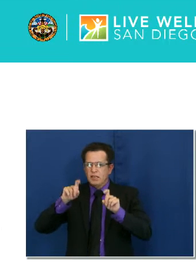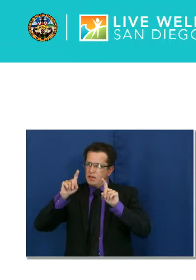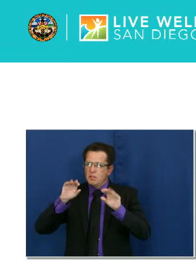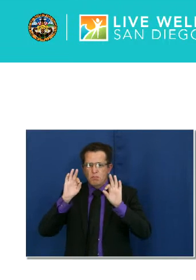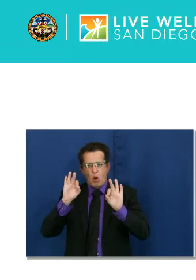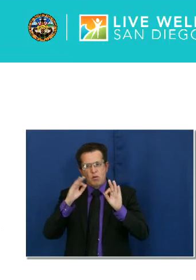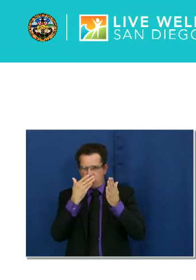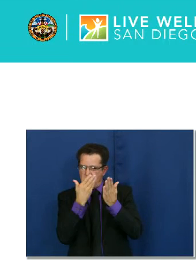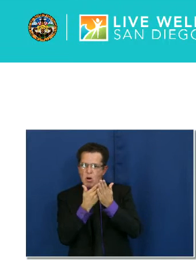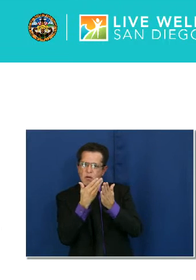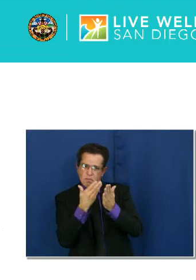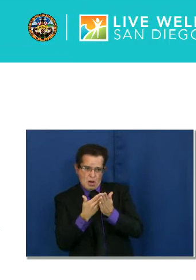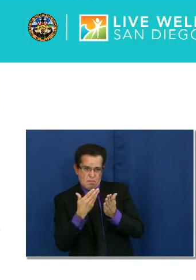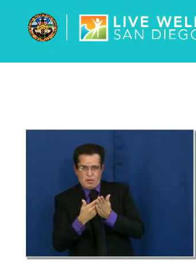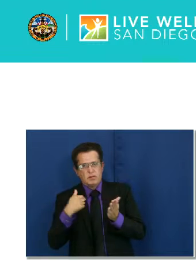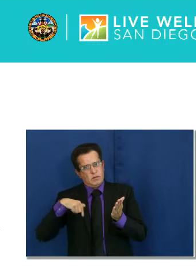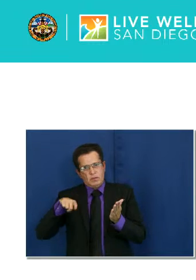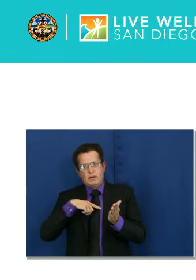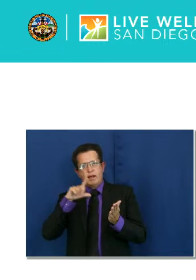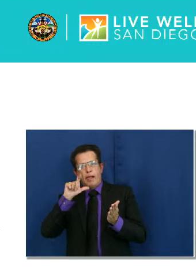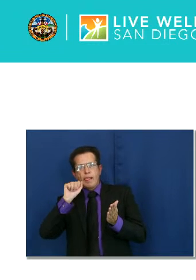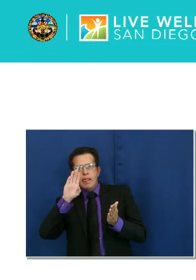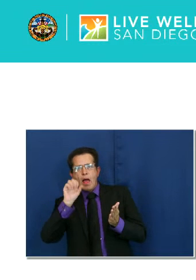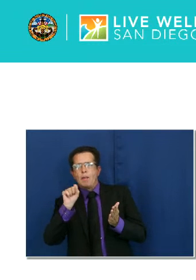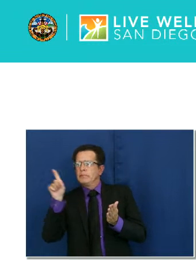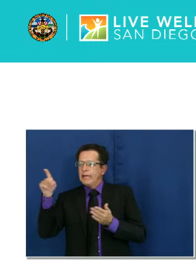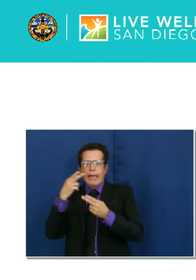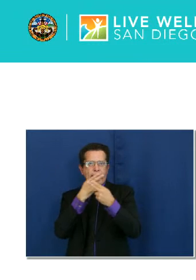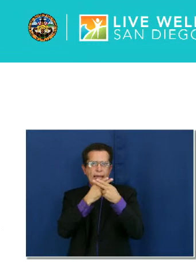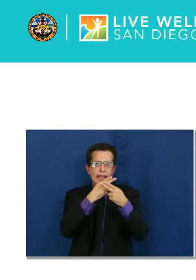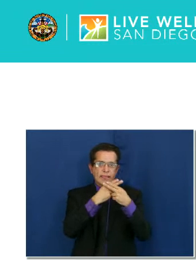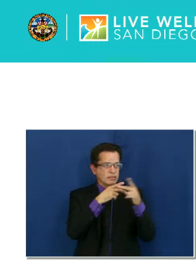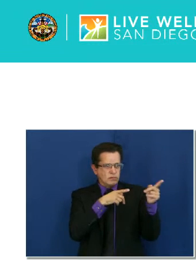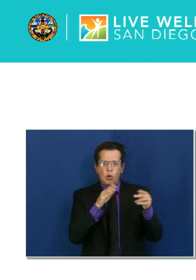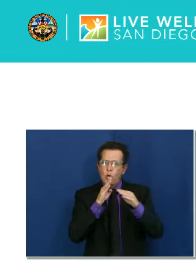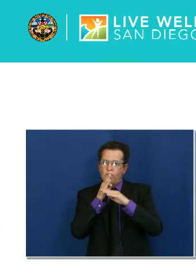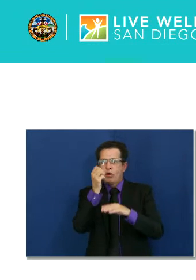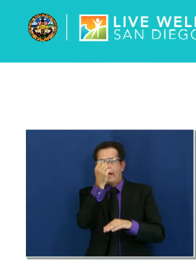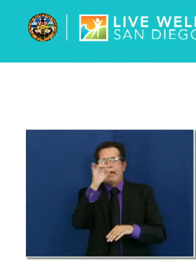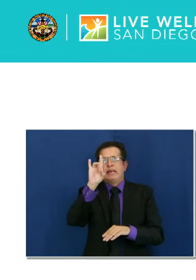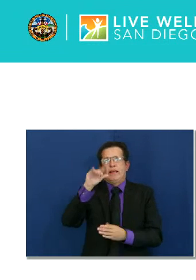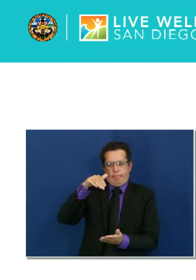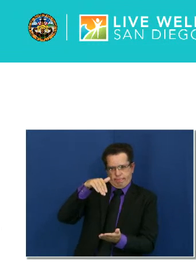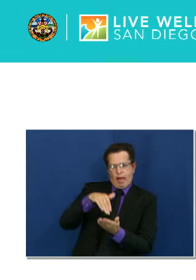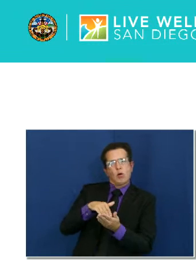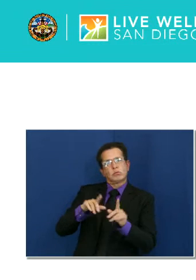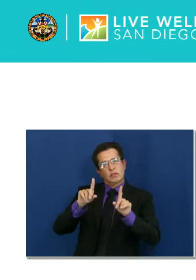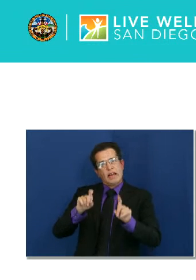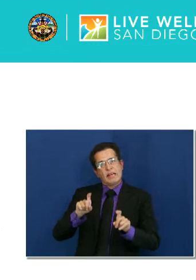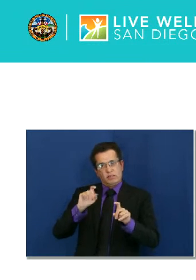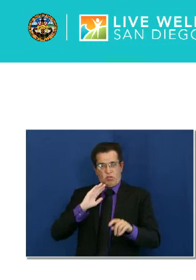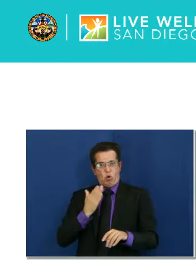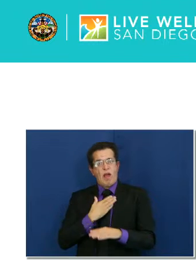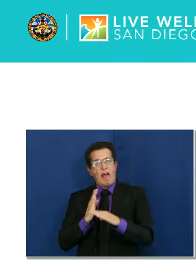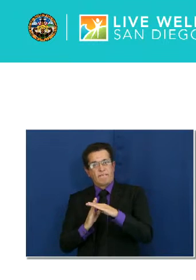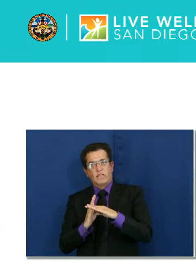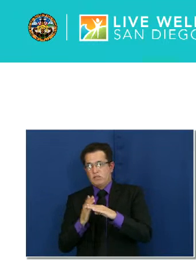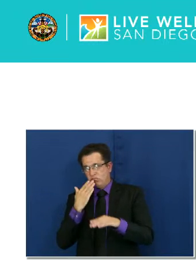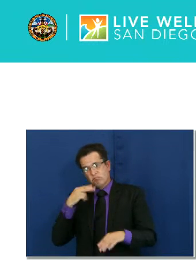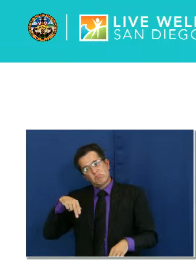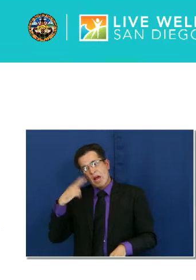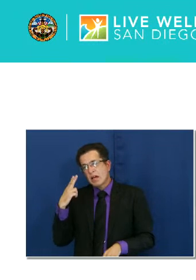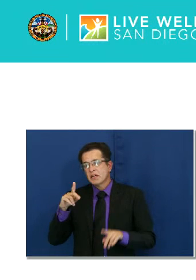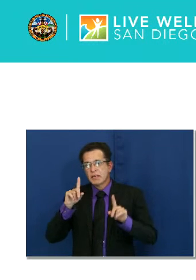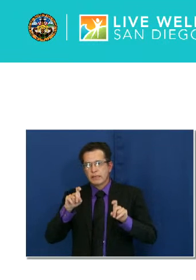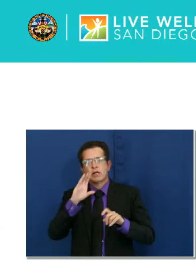healthcare systems, our public health labs, our partnership with Helix. Over 18,000 tests per day is our daily average. Percentage of positive